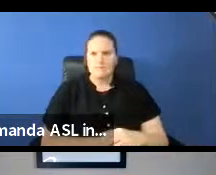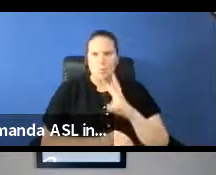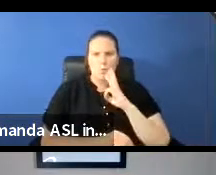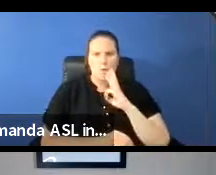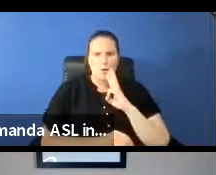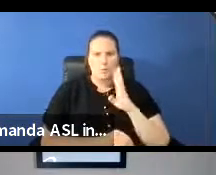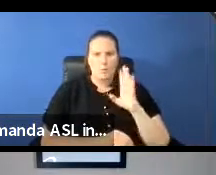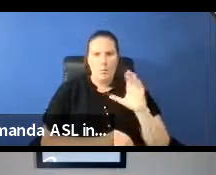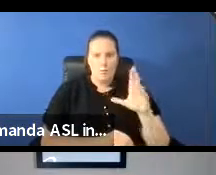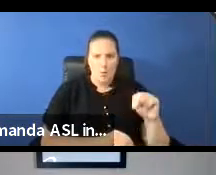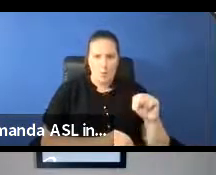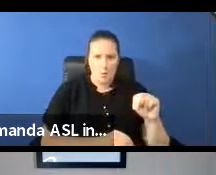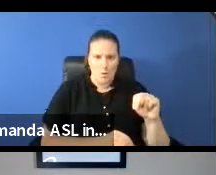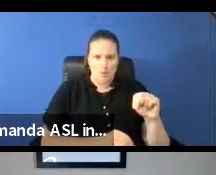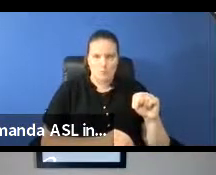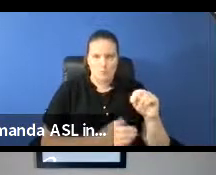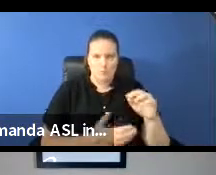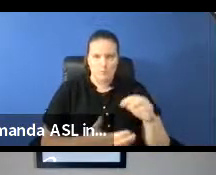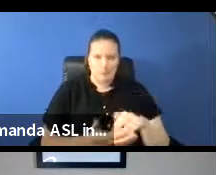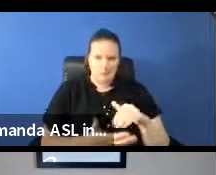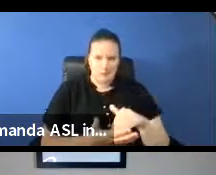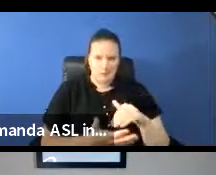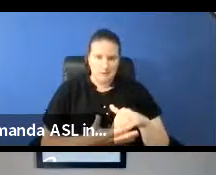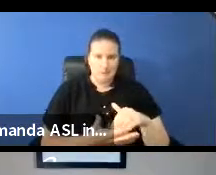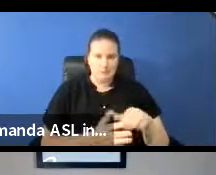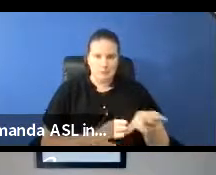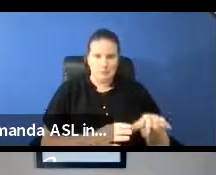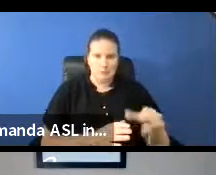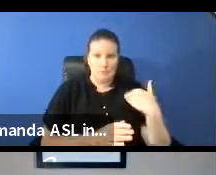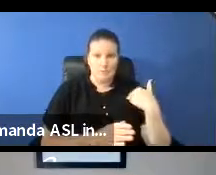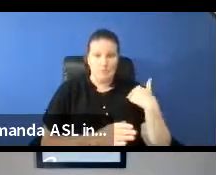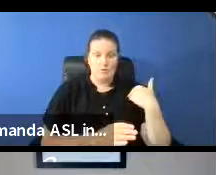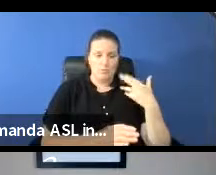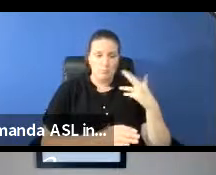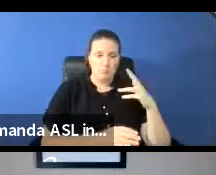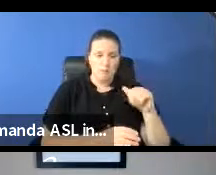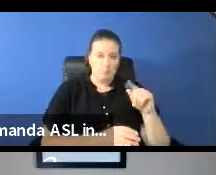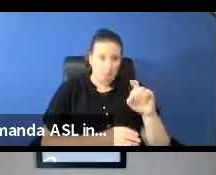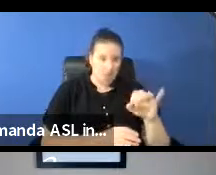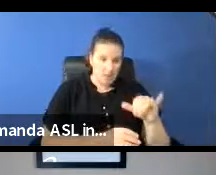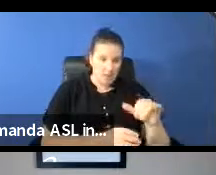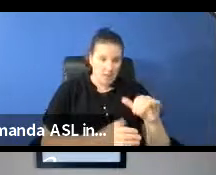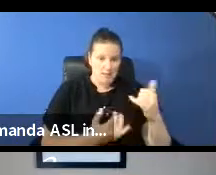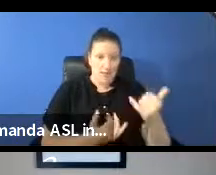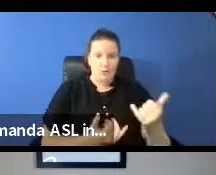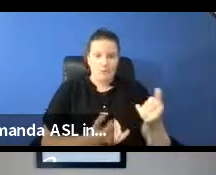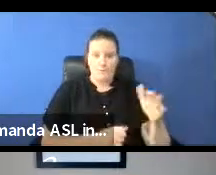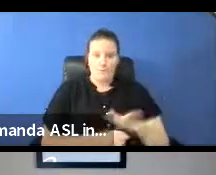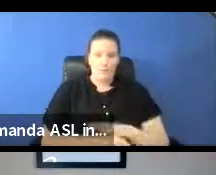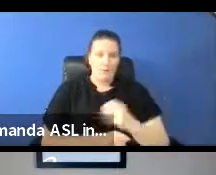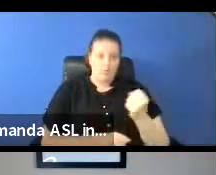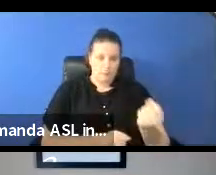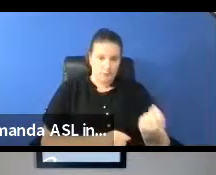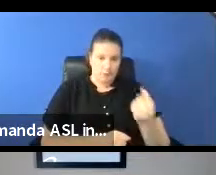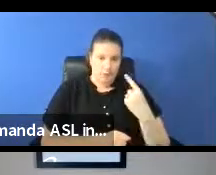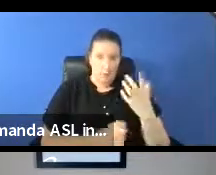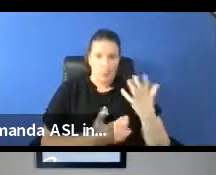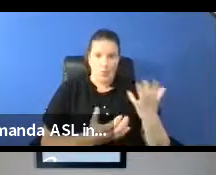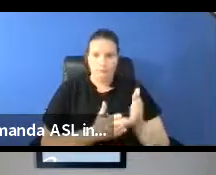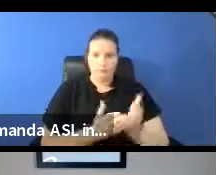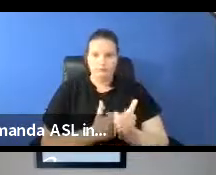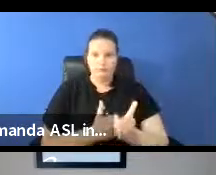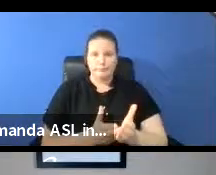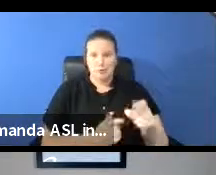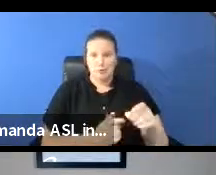waterborne use studies that were done previously, and we're updating those now to fully understand what vessels need to use